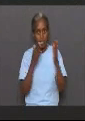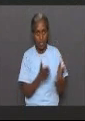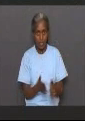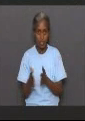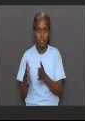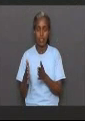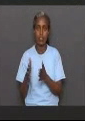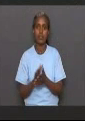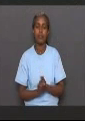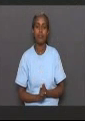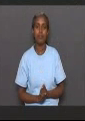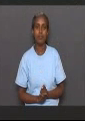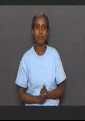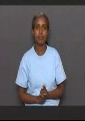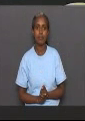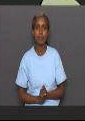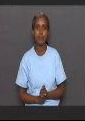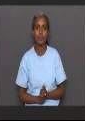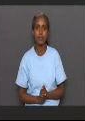Students, let's get ready.